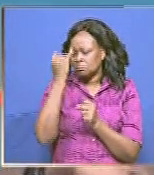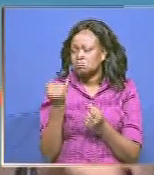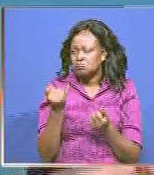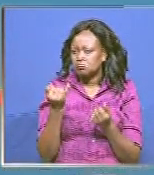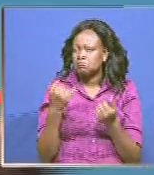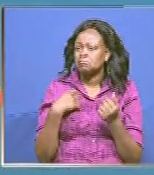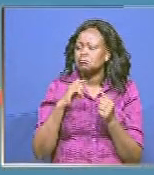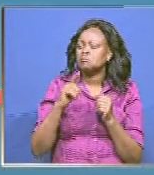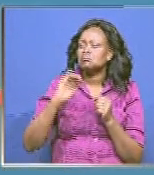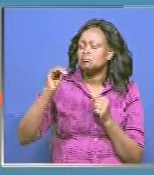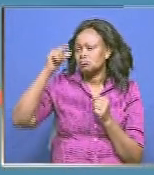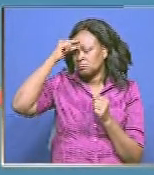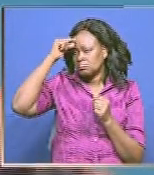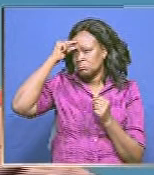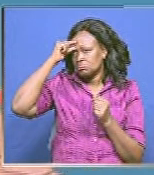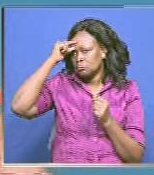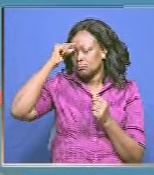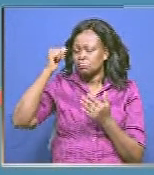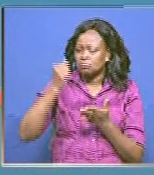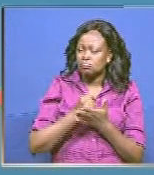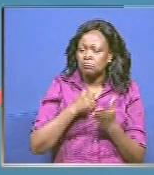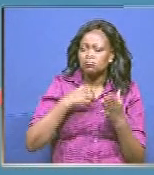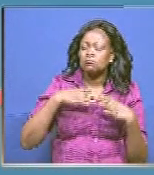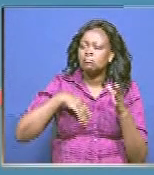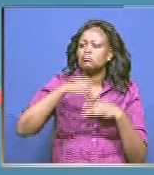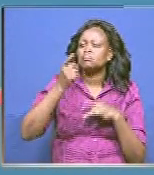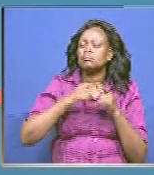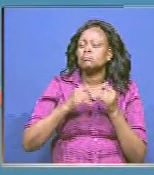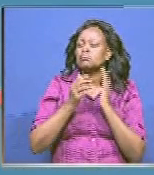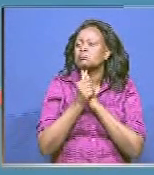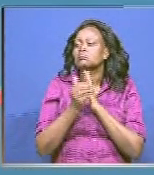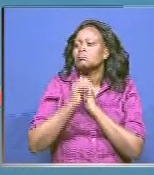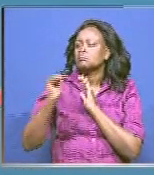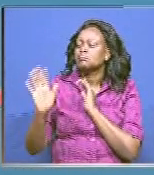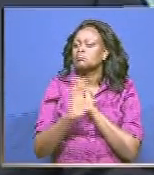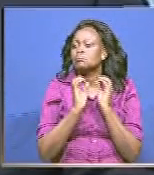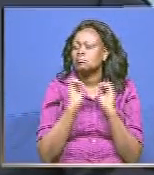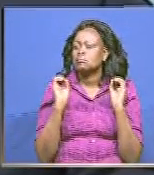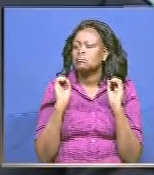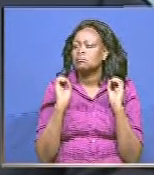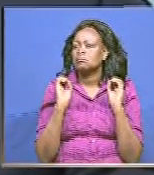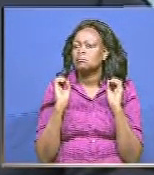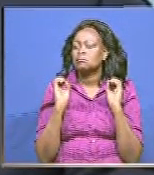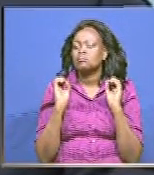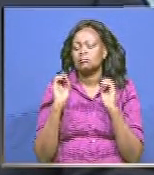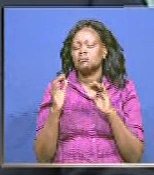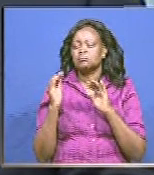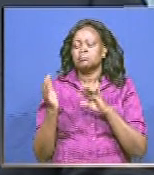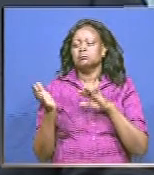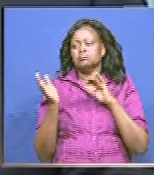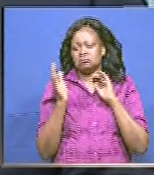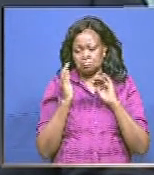your county governments are employing outsiders, yet you do not have the skills within your counties. Exactly. Let's go back a bit and look